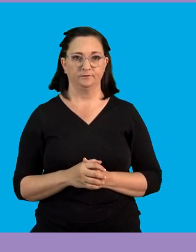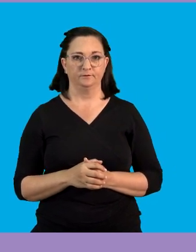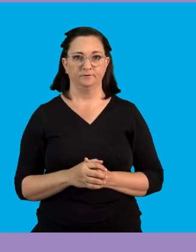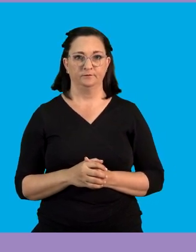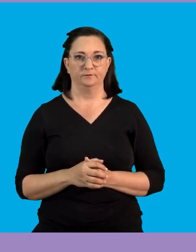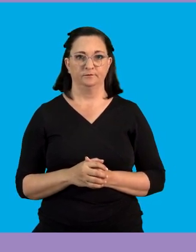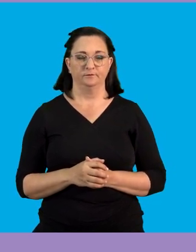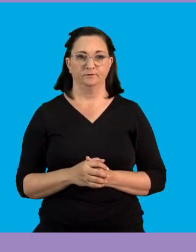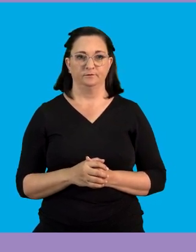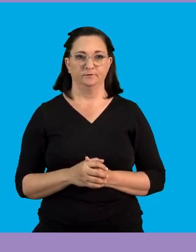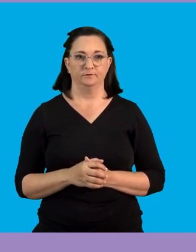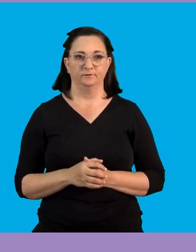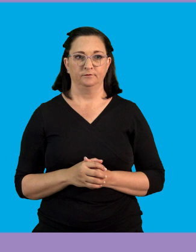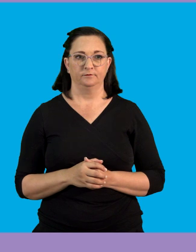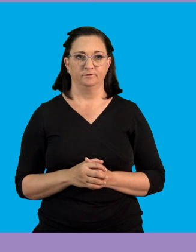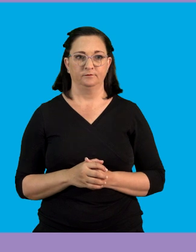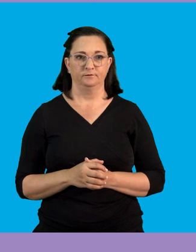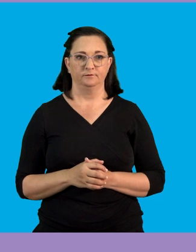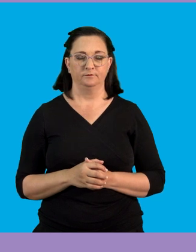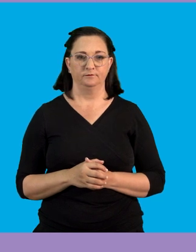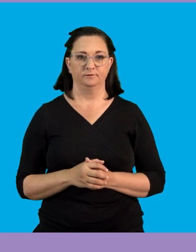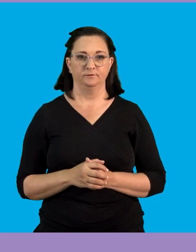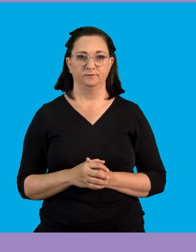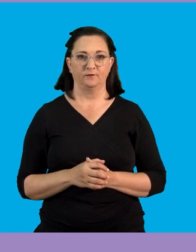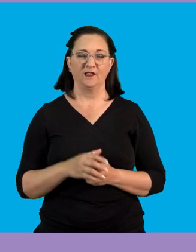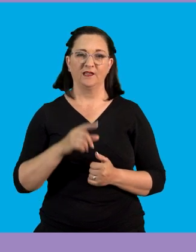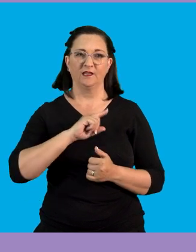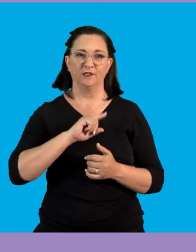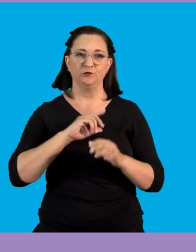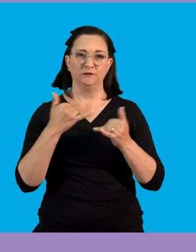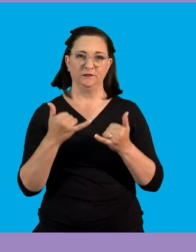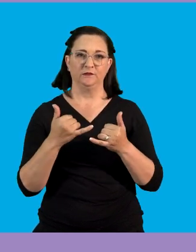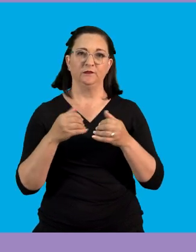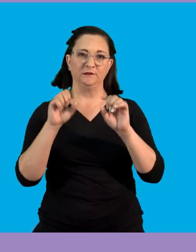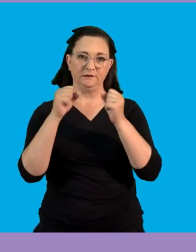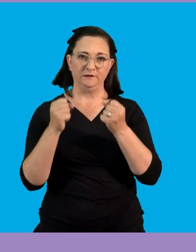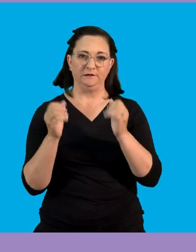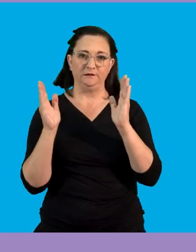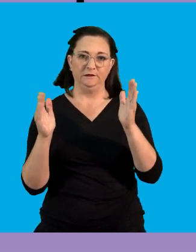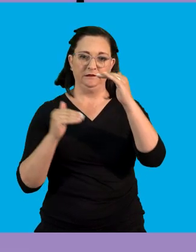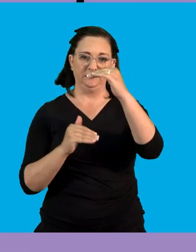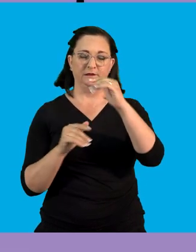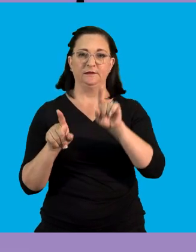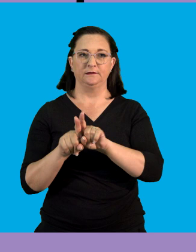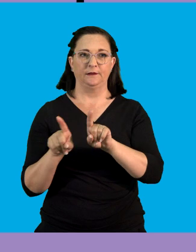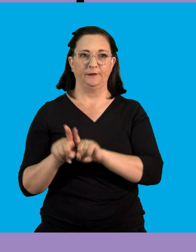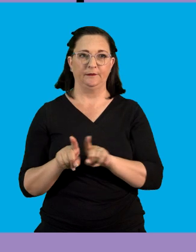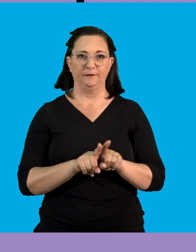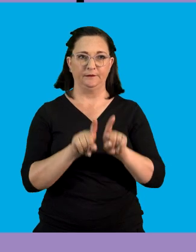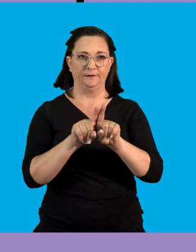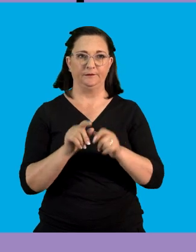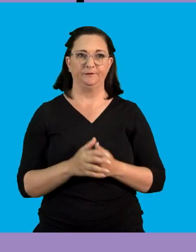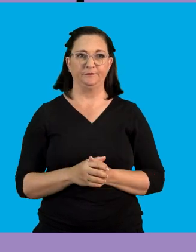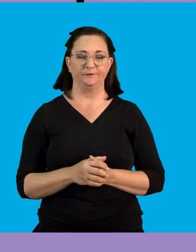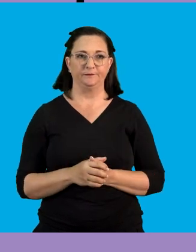Or the sides of a parallelogram in this case would, according to the markings, are equal. Application